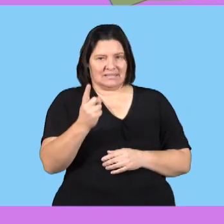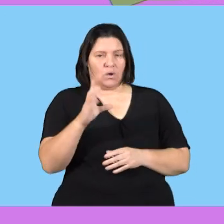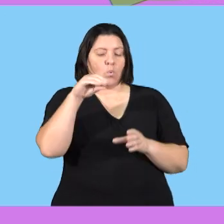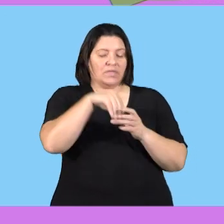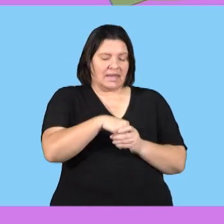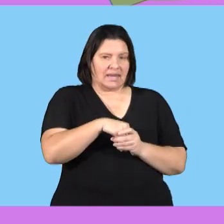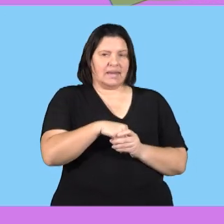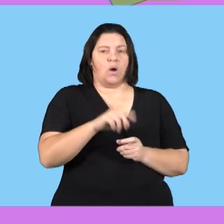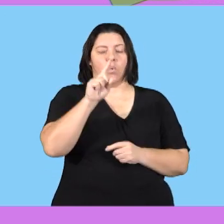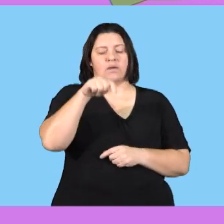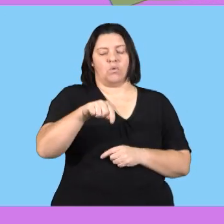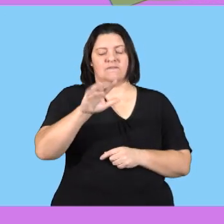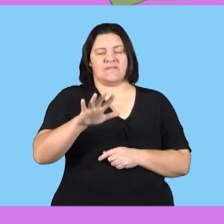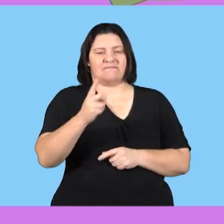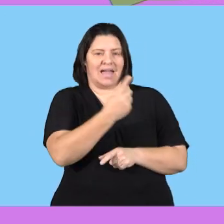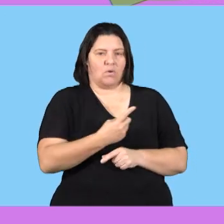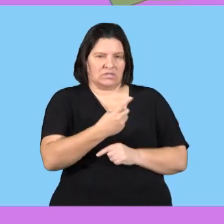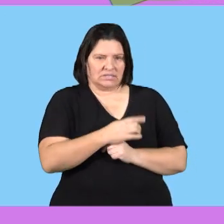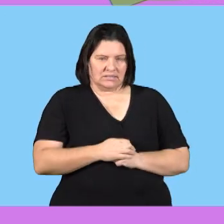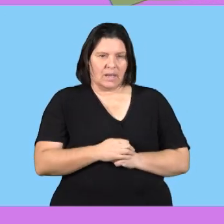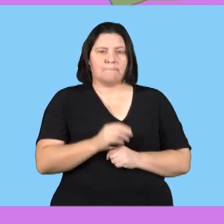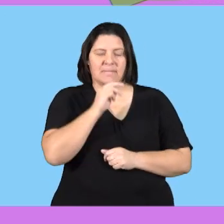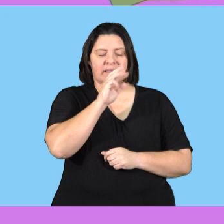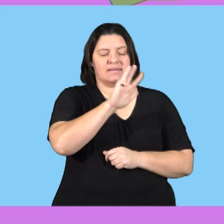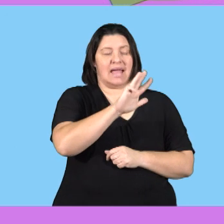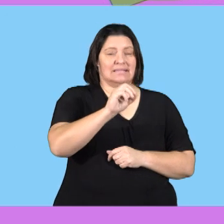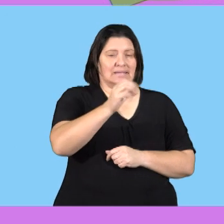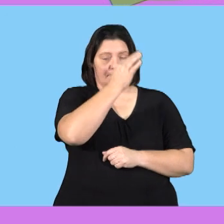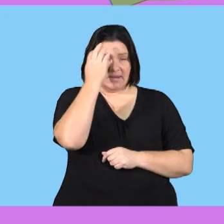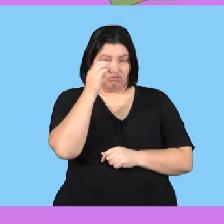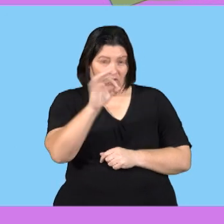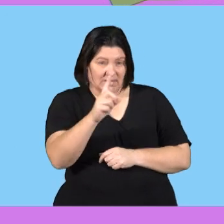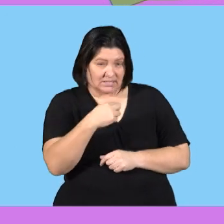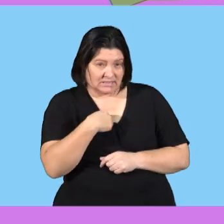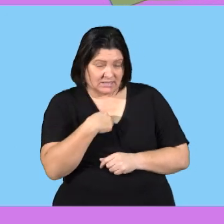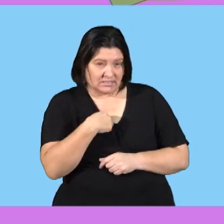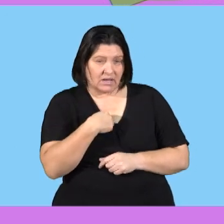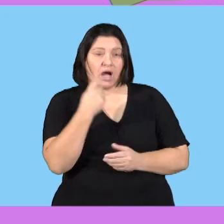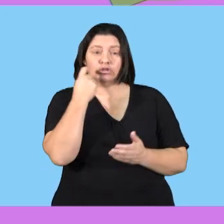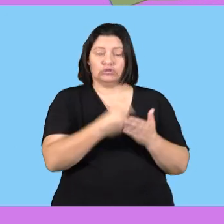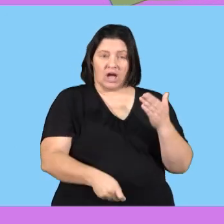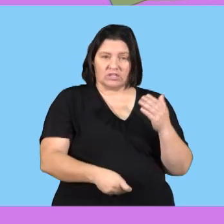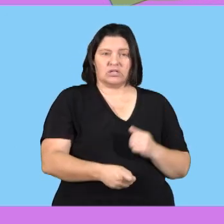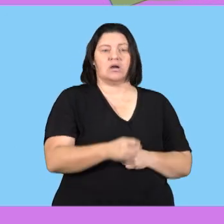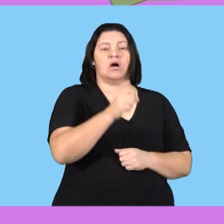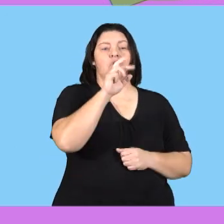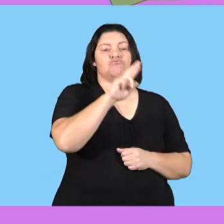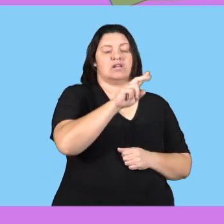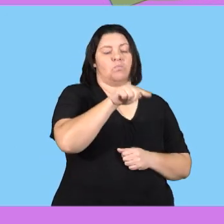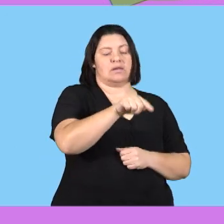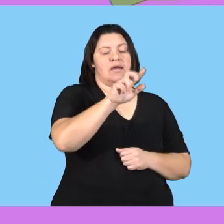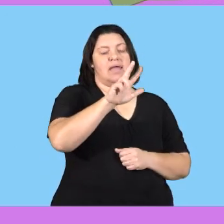minutes is there do I have in 1.5 hours. So that will give me 90 minutes. Agree? All right. So what is the charge?